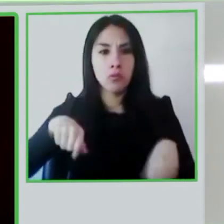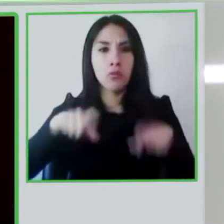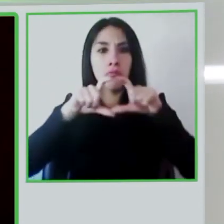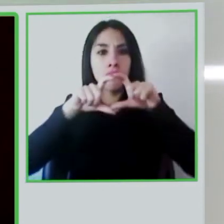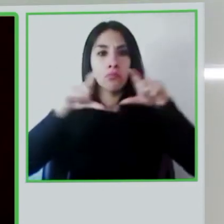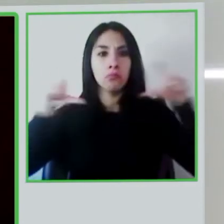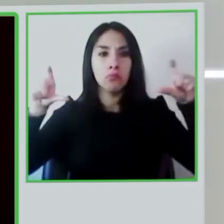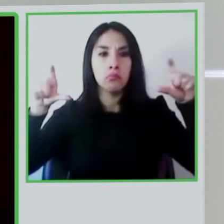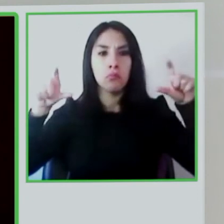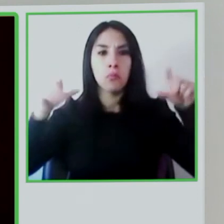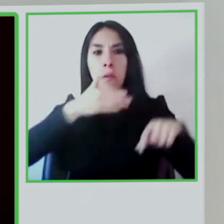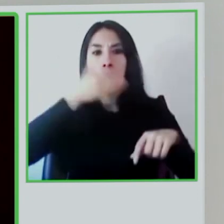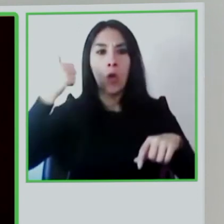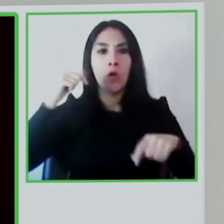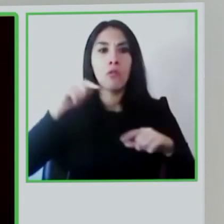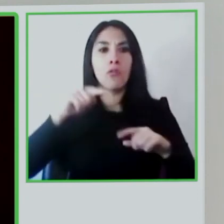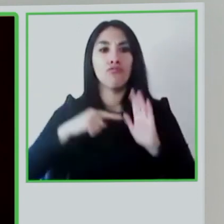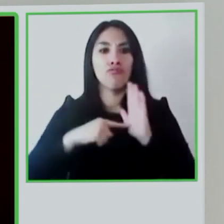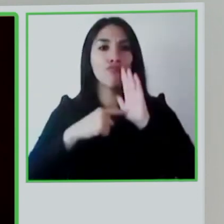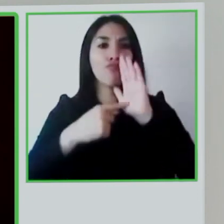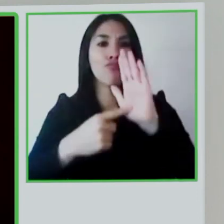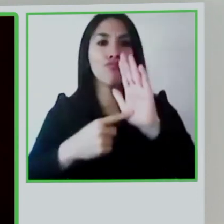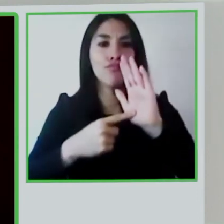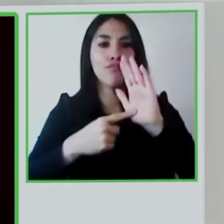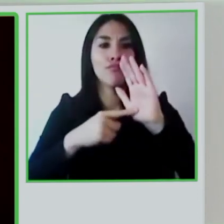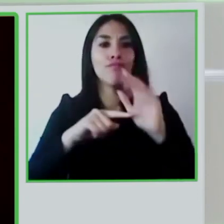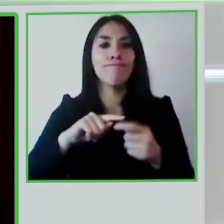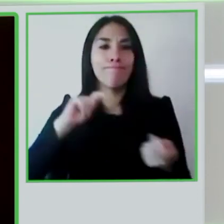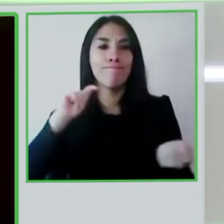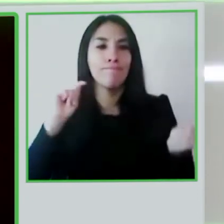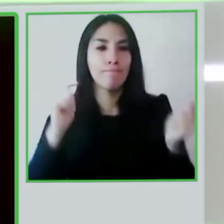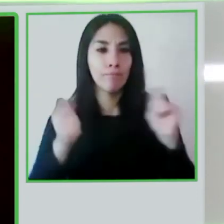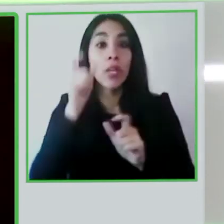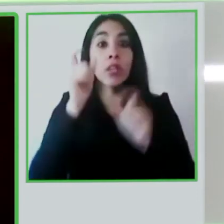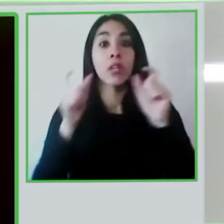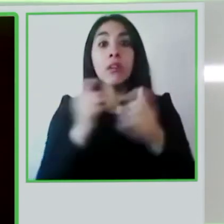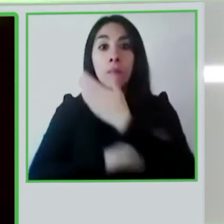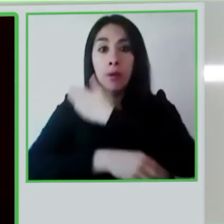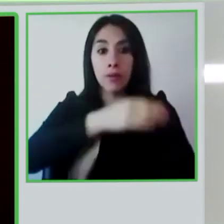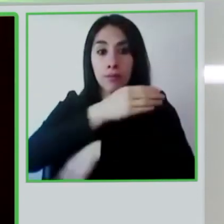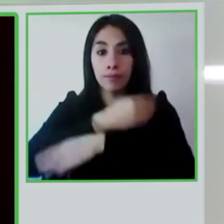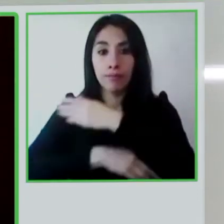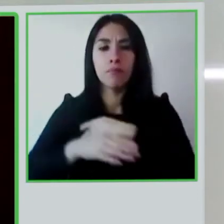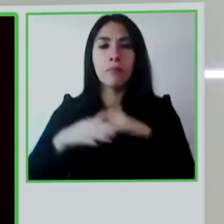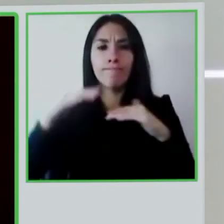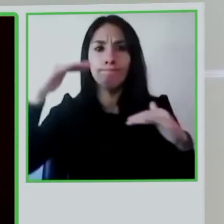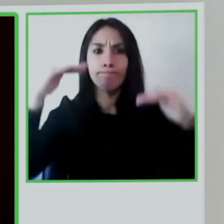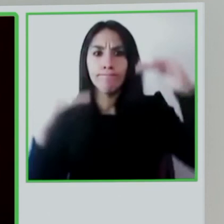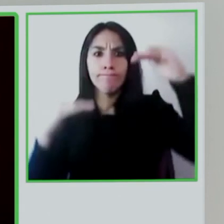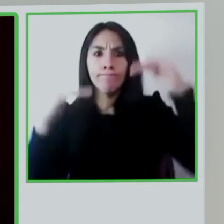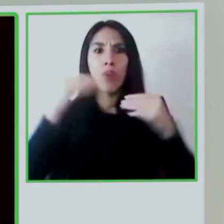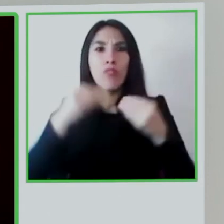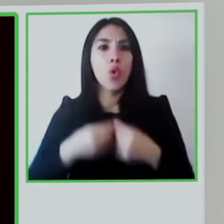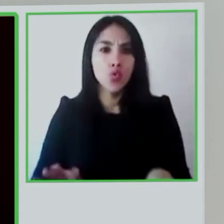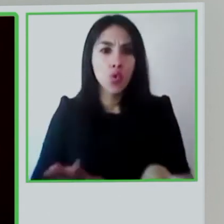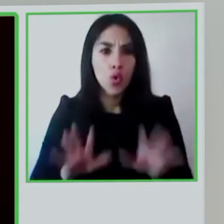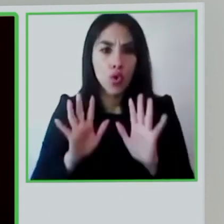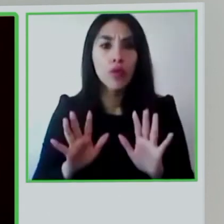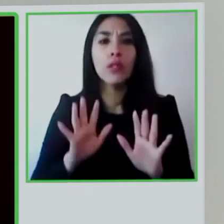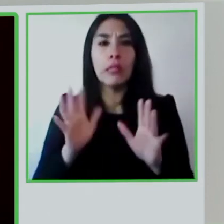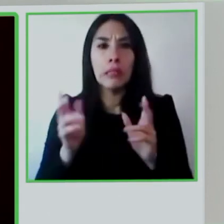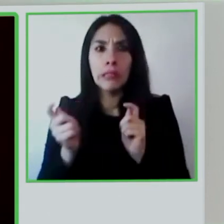crisis, inequity in disability is important. We are losing commercial opportunities. You need to look